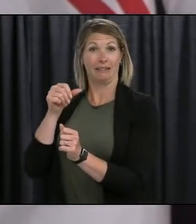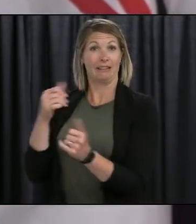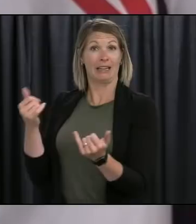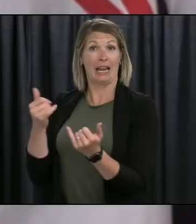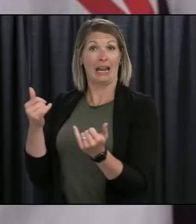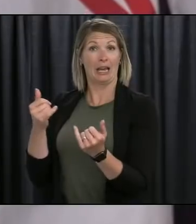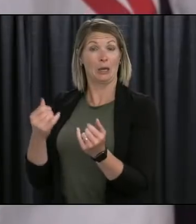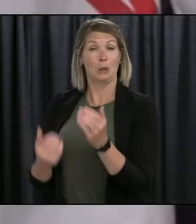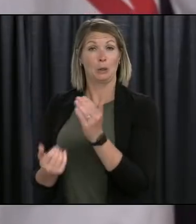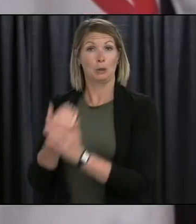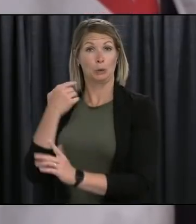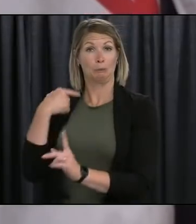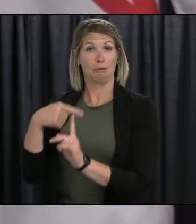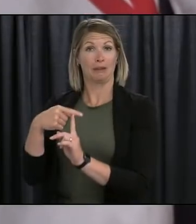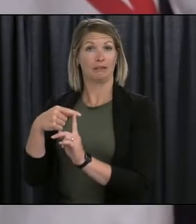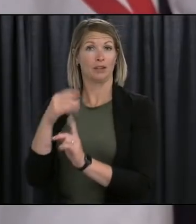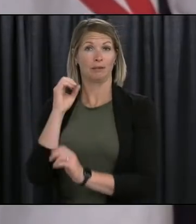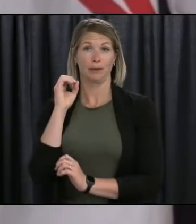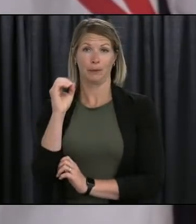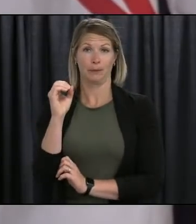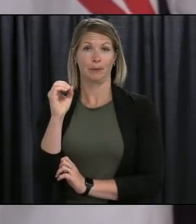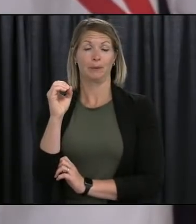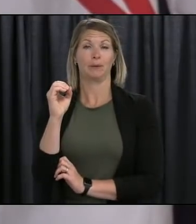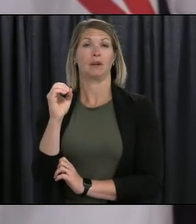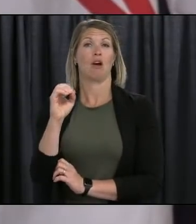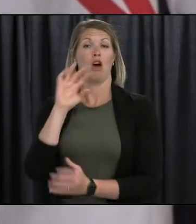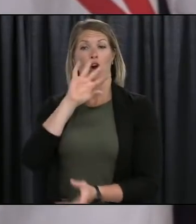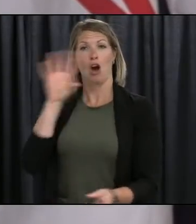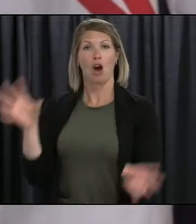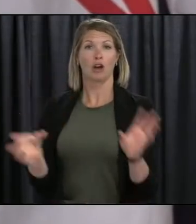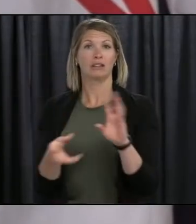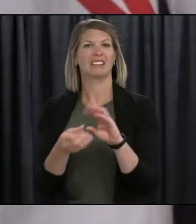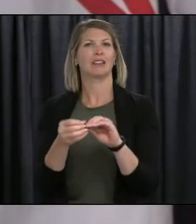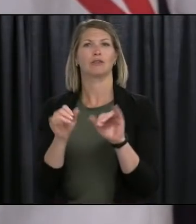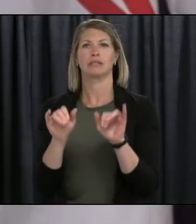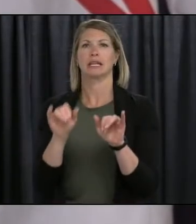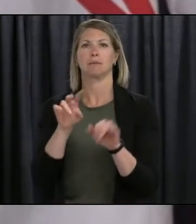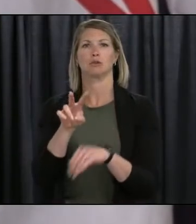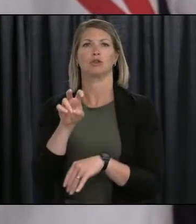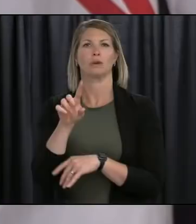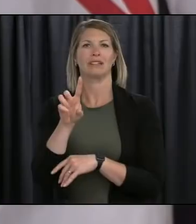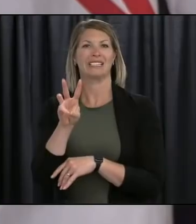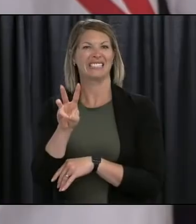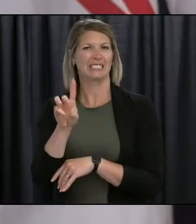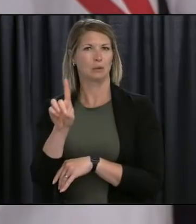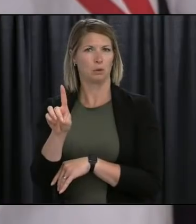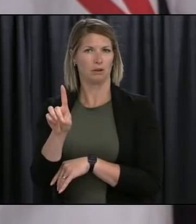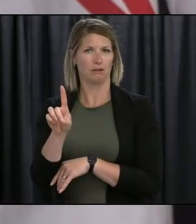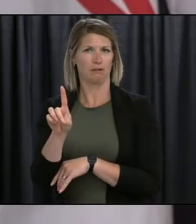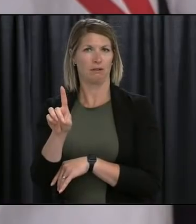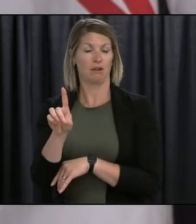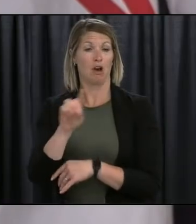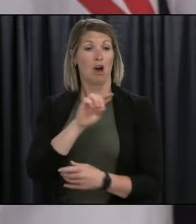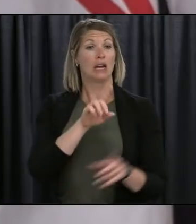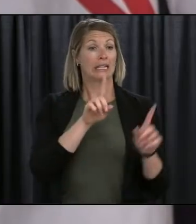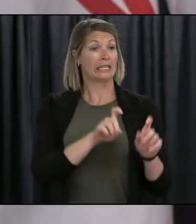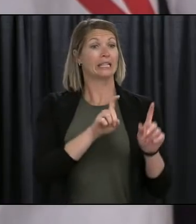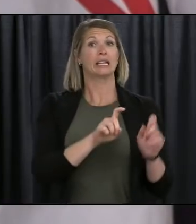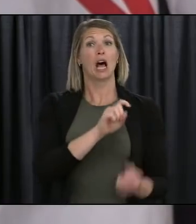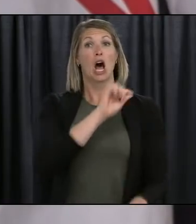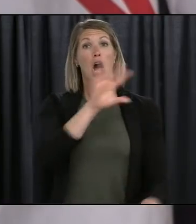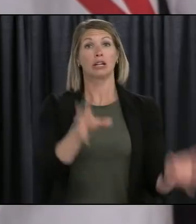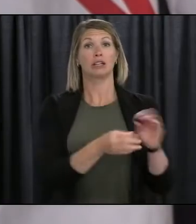cases of COVID-19 in the province, and the total number remains at 261. In total, we've tested